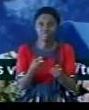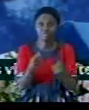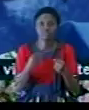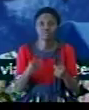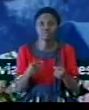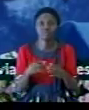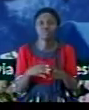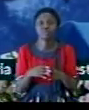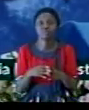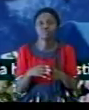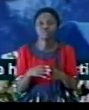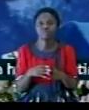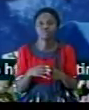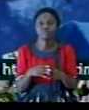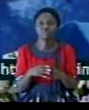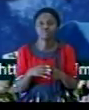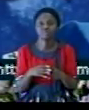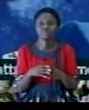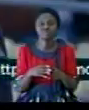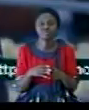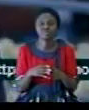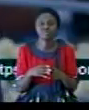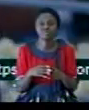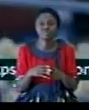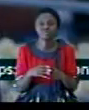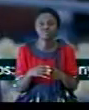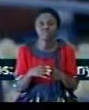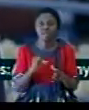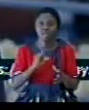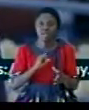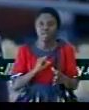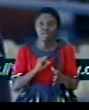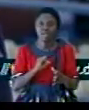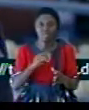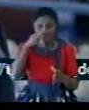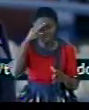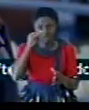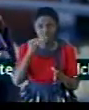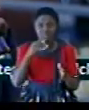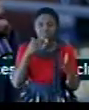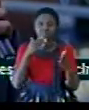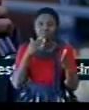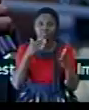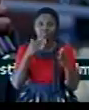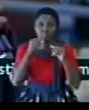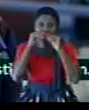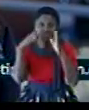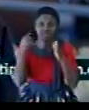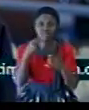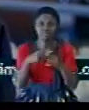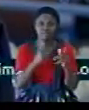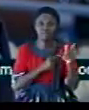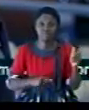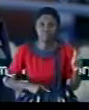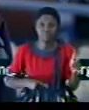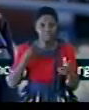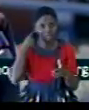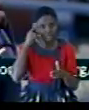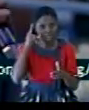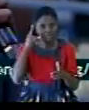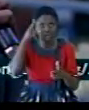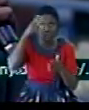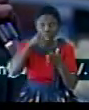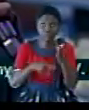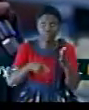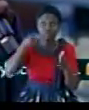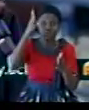Group. I want to bless the name of the Lord for what he perfected in my life. I